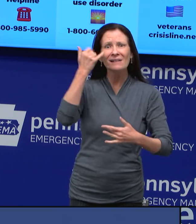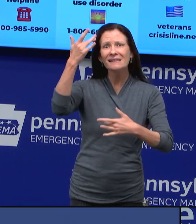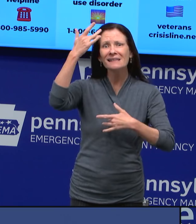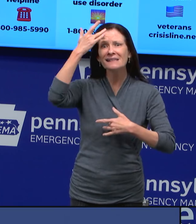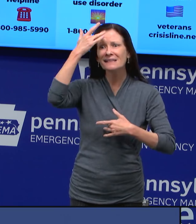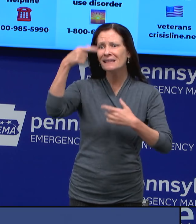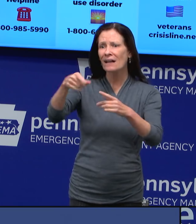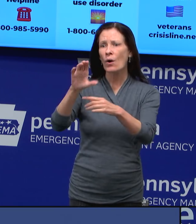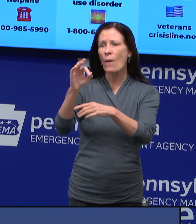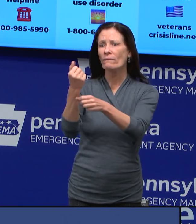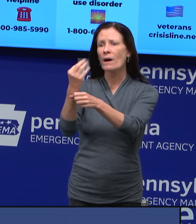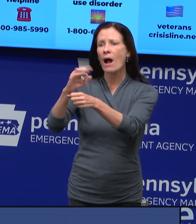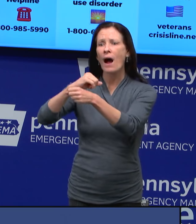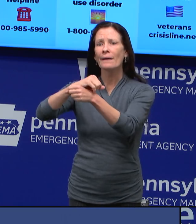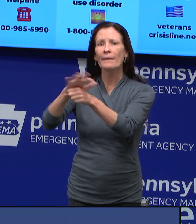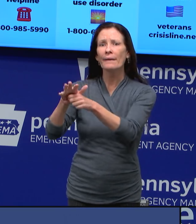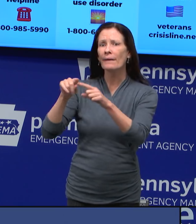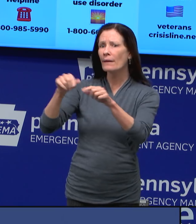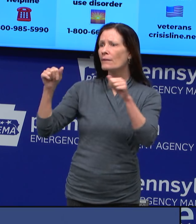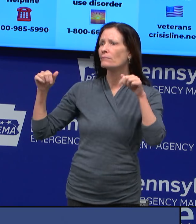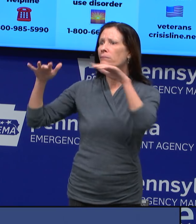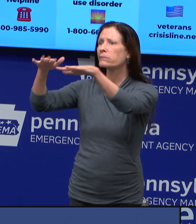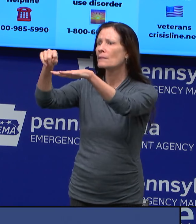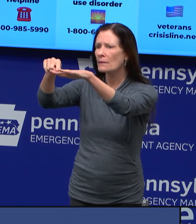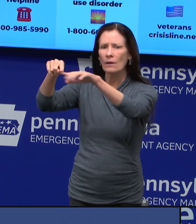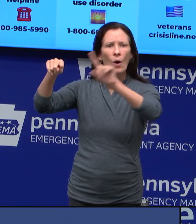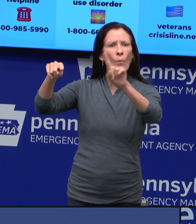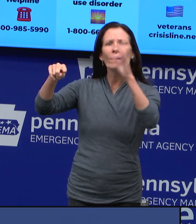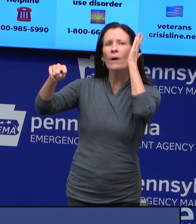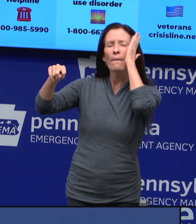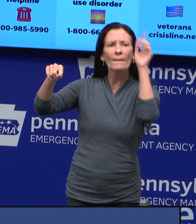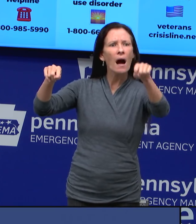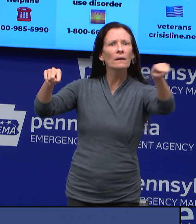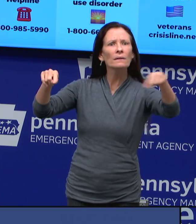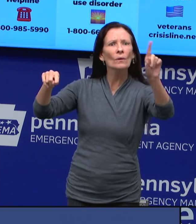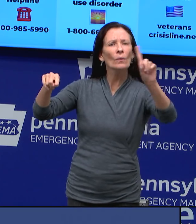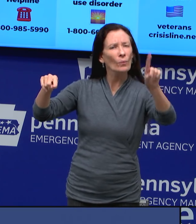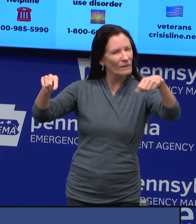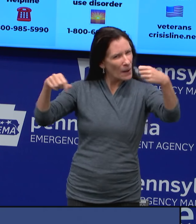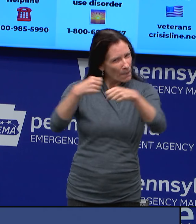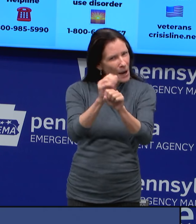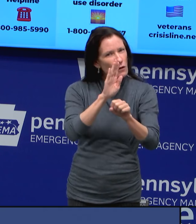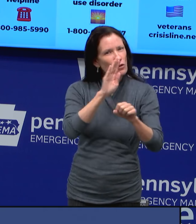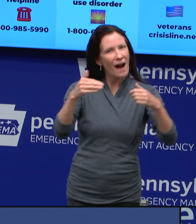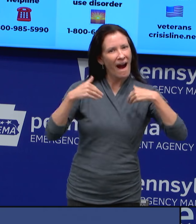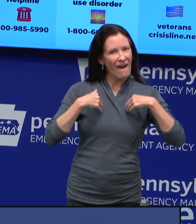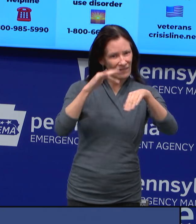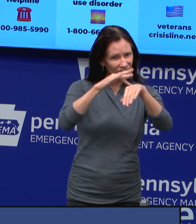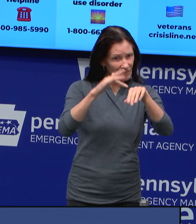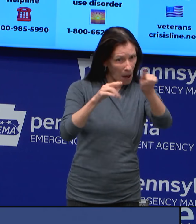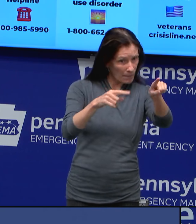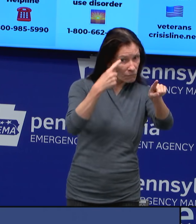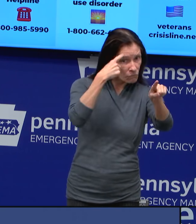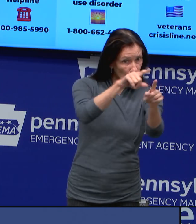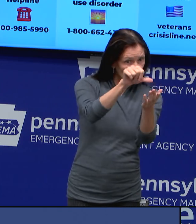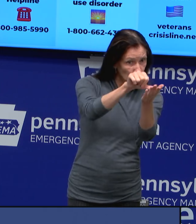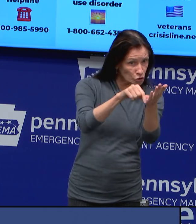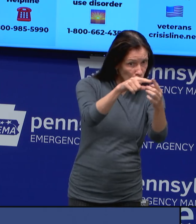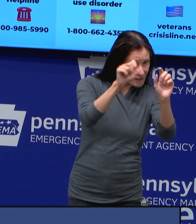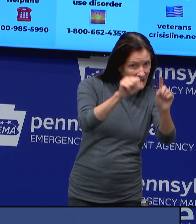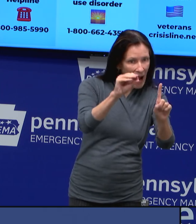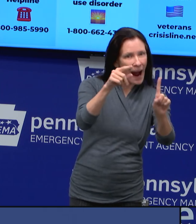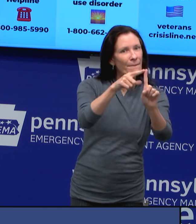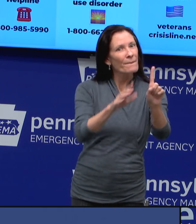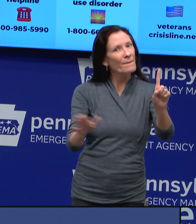Using this guidance, these procedures and admissions can move forward, as long as doing so won't jeopardize the safety of patients